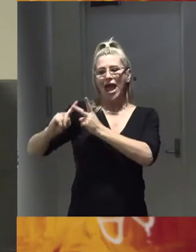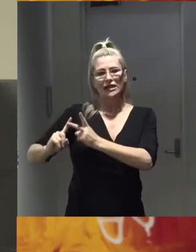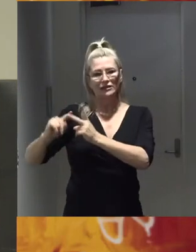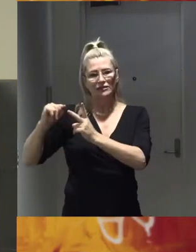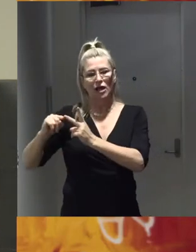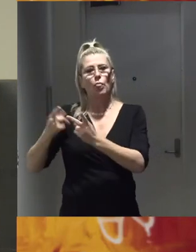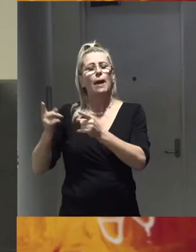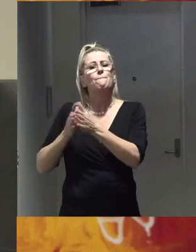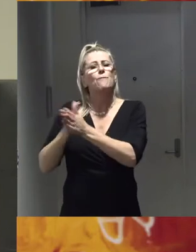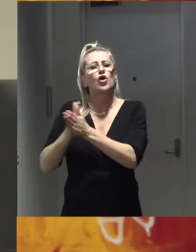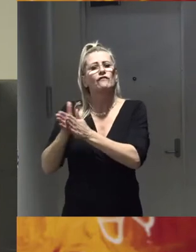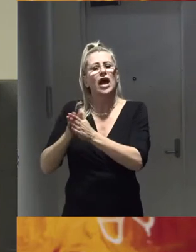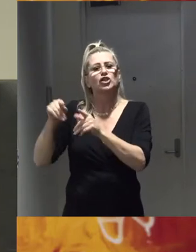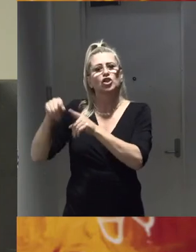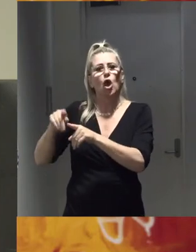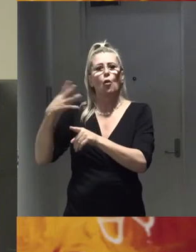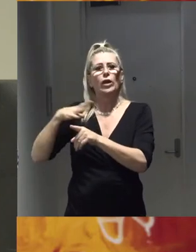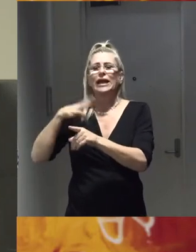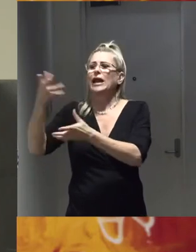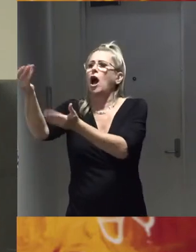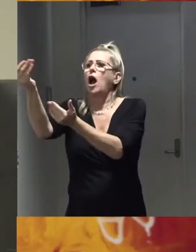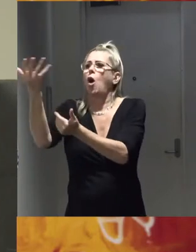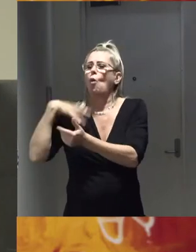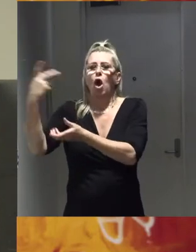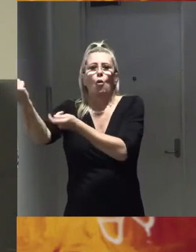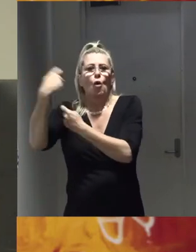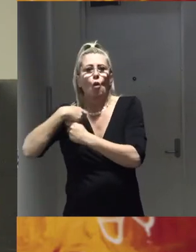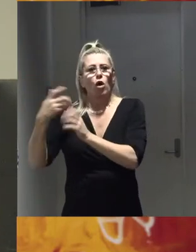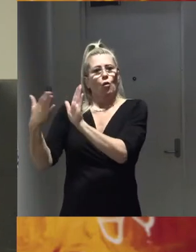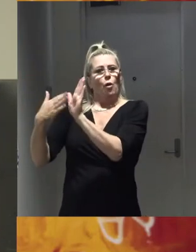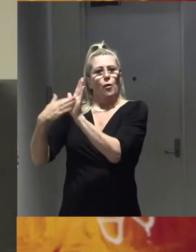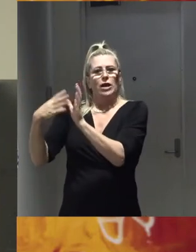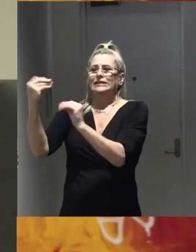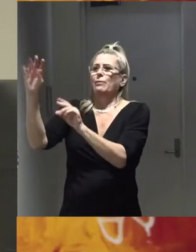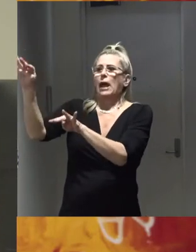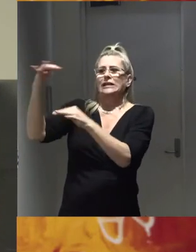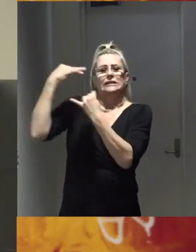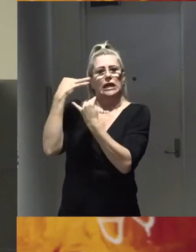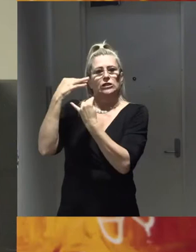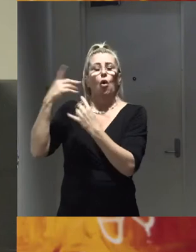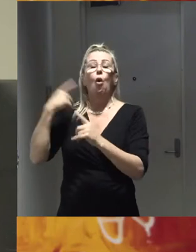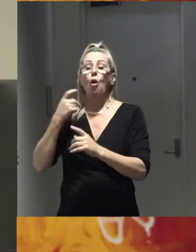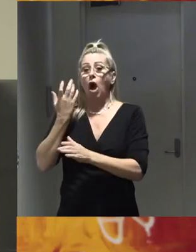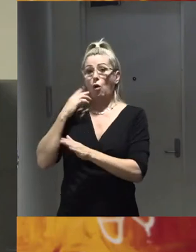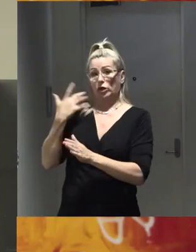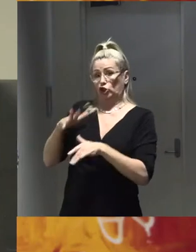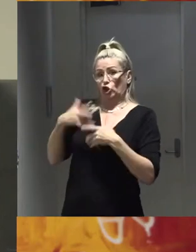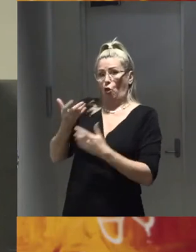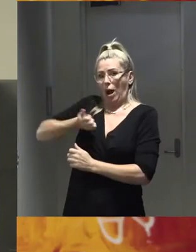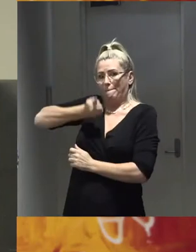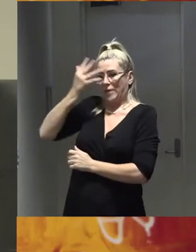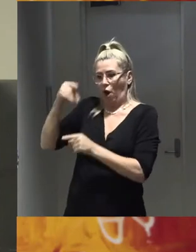those motives driven by rewards, accolades, or doing something to avoid a sense of shame or guilt, has